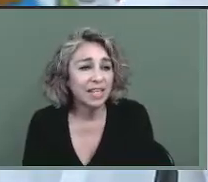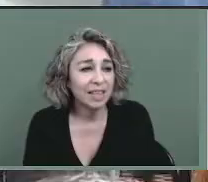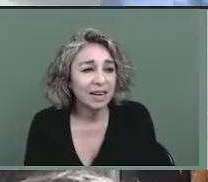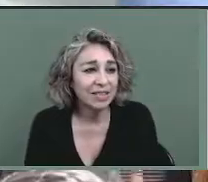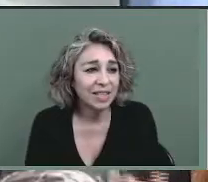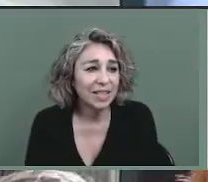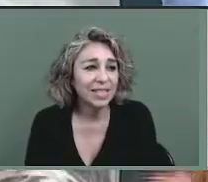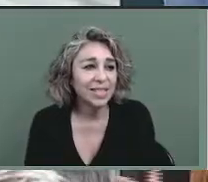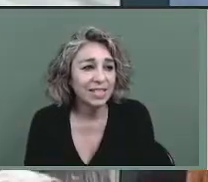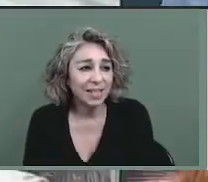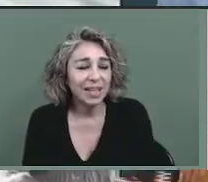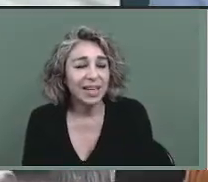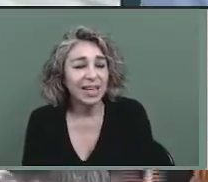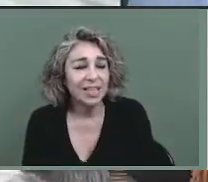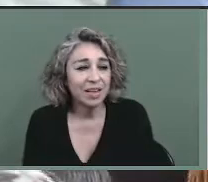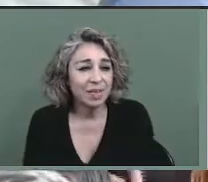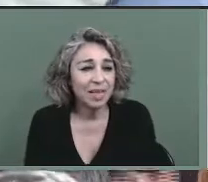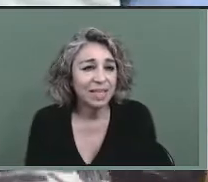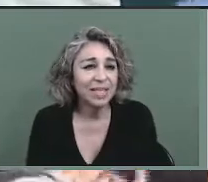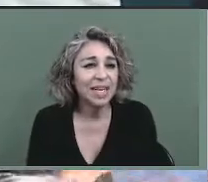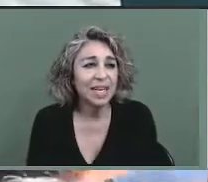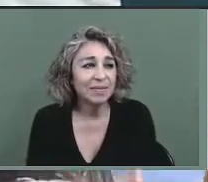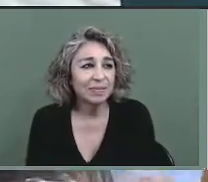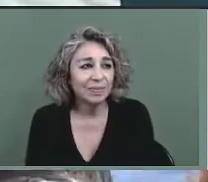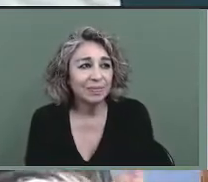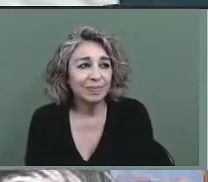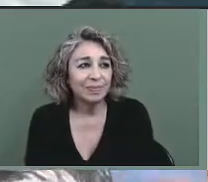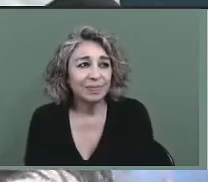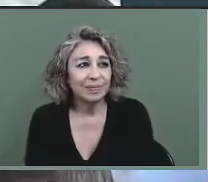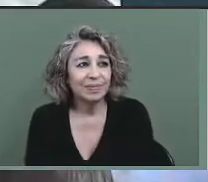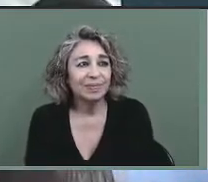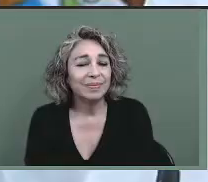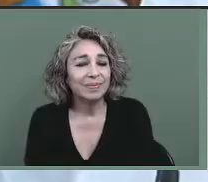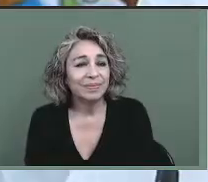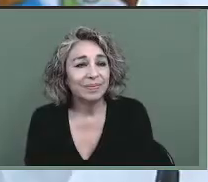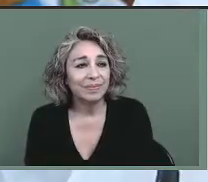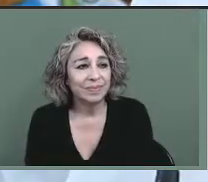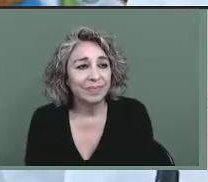architect Carlos Sanchez, he's here with us today.